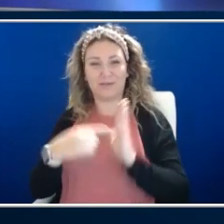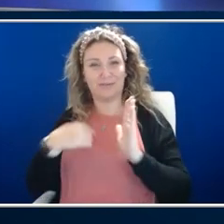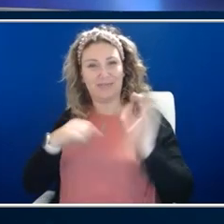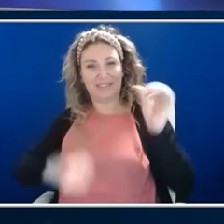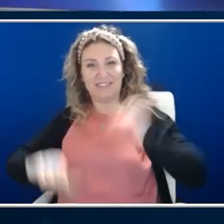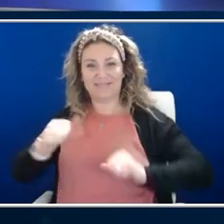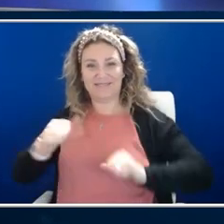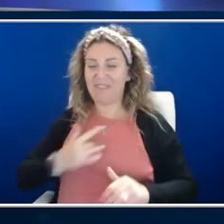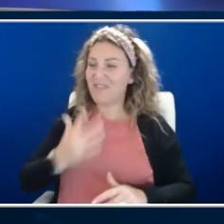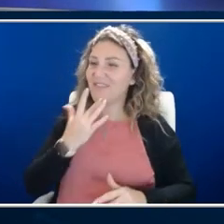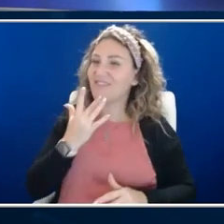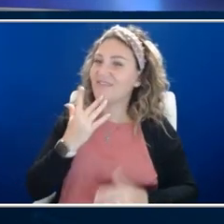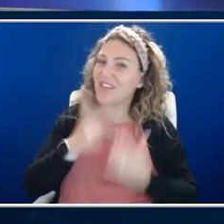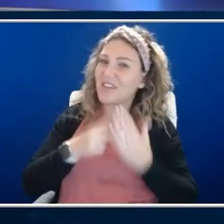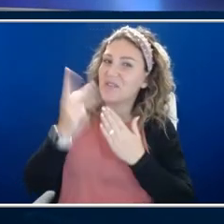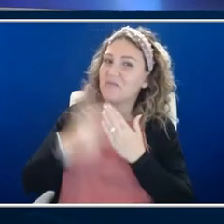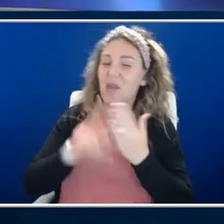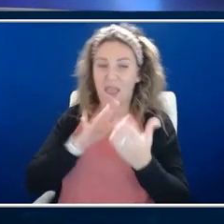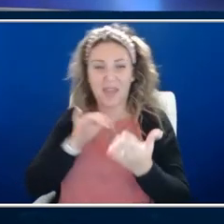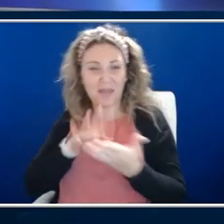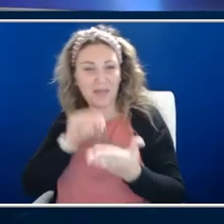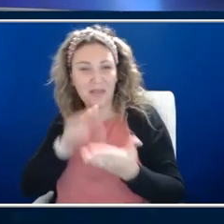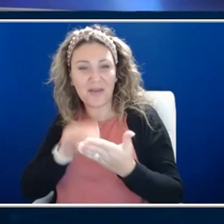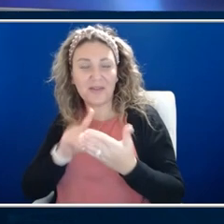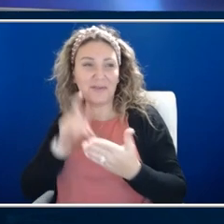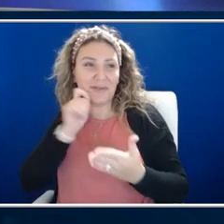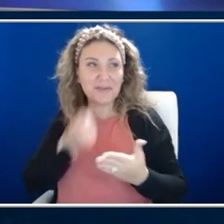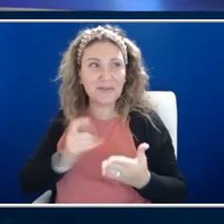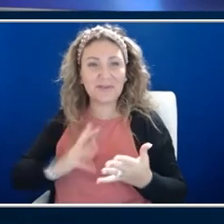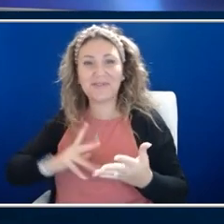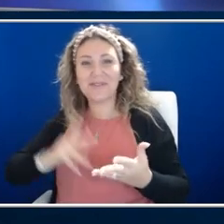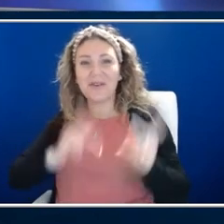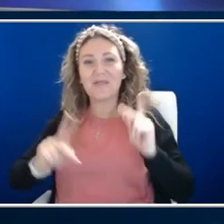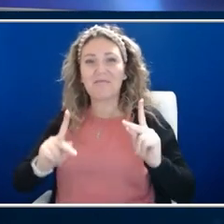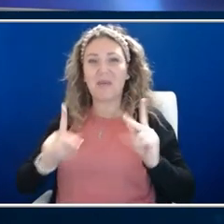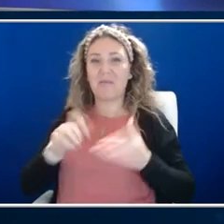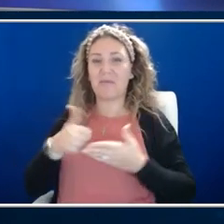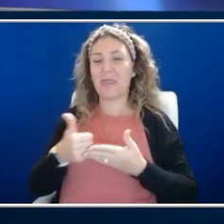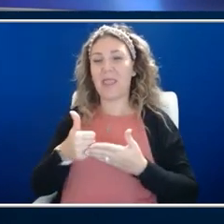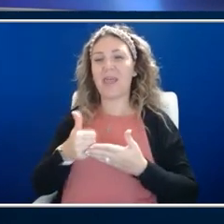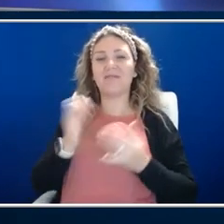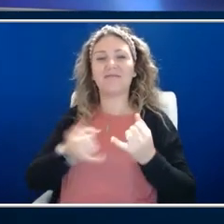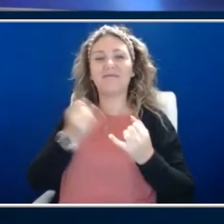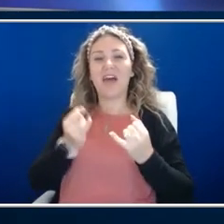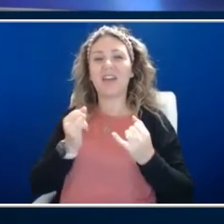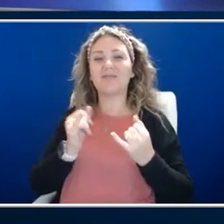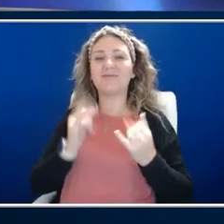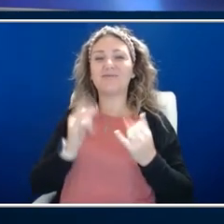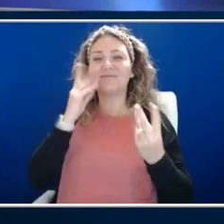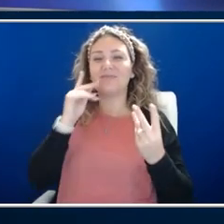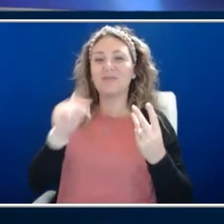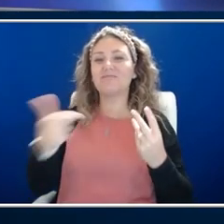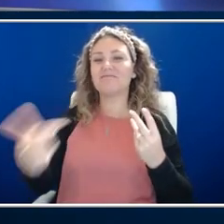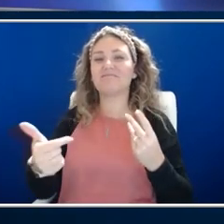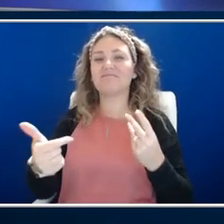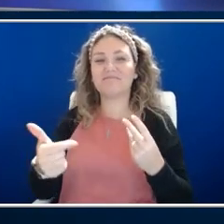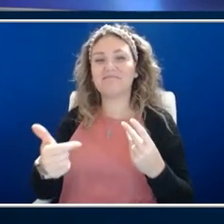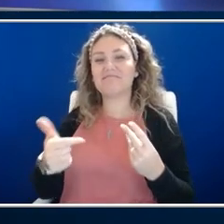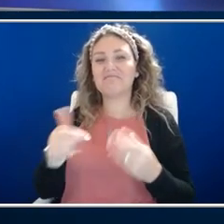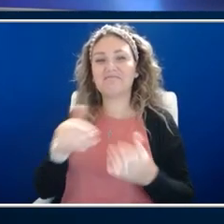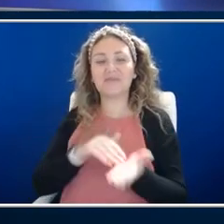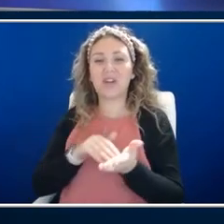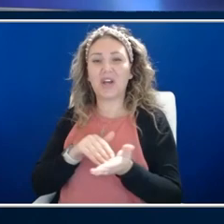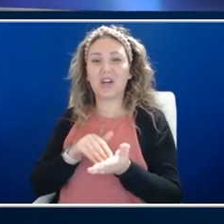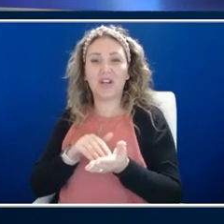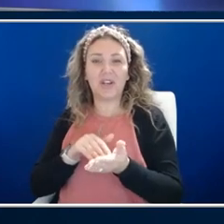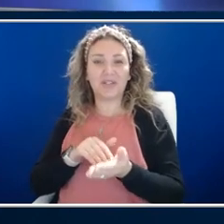learn a ton, and we get to the coolest people down here to talk about that. Let's get final thoughts from our guests. First, Dr. Mei Lu. Dr. Lu. So I think there